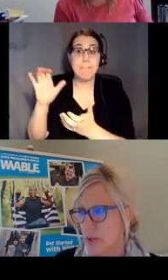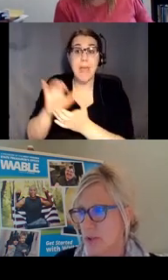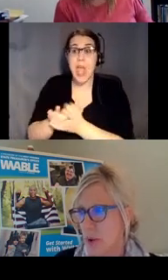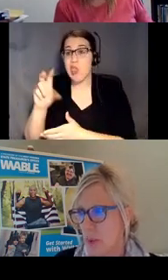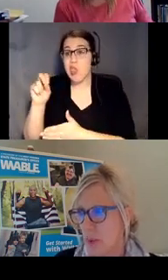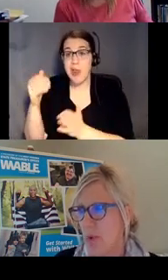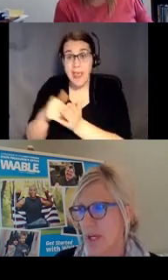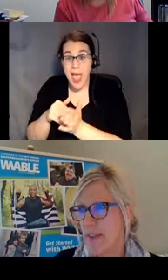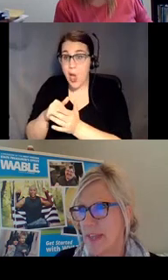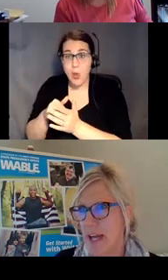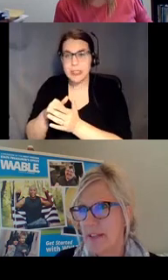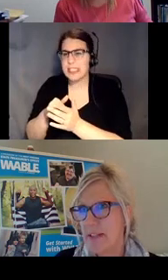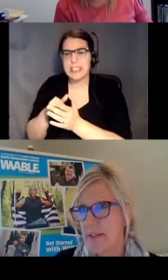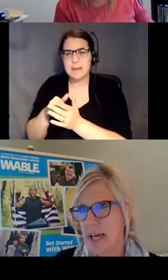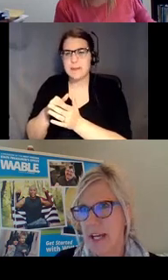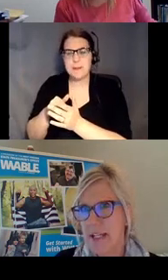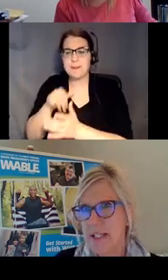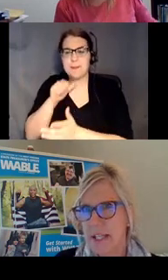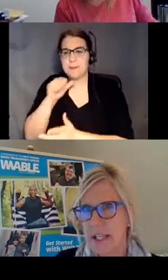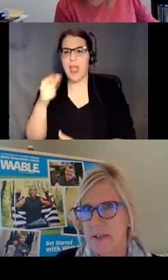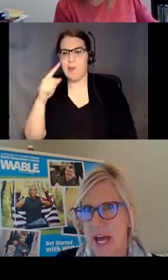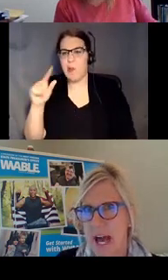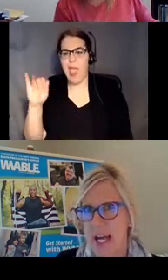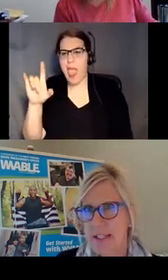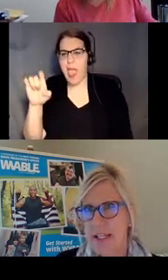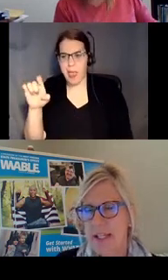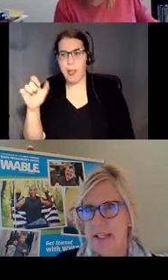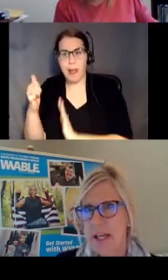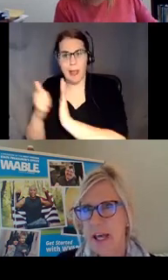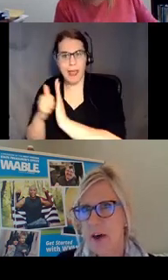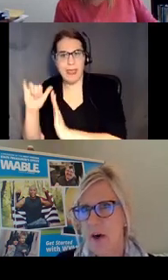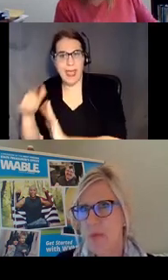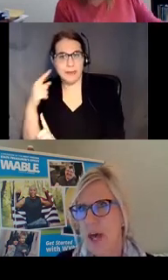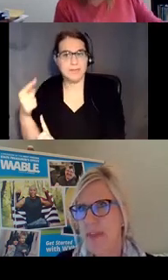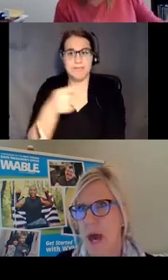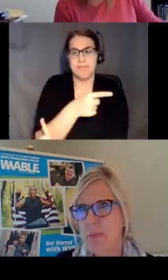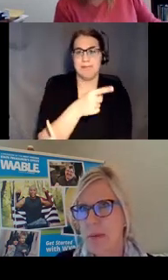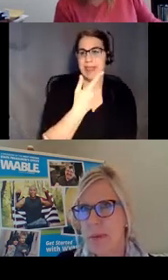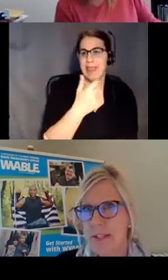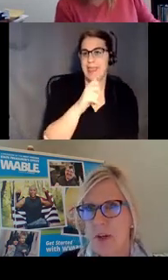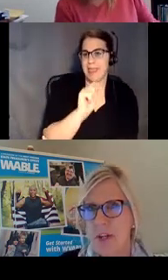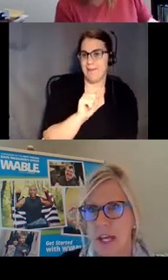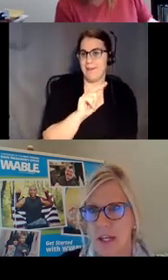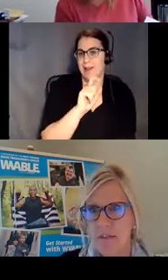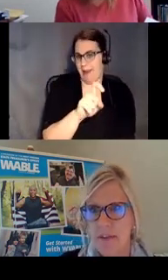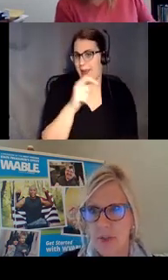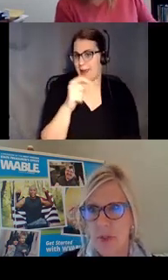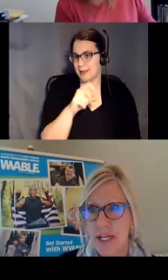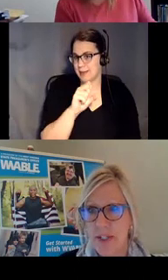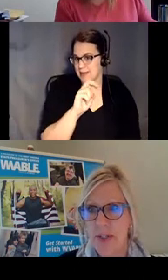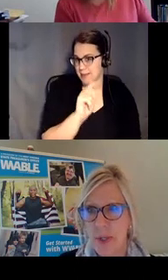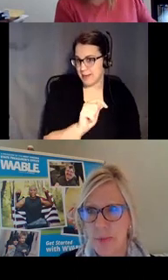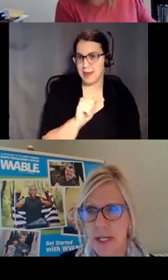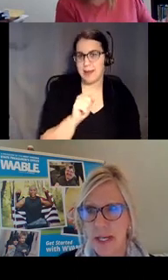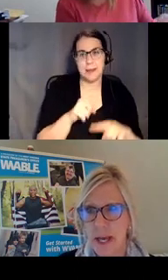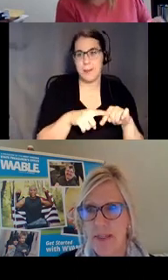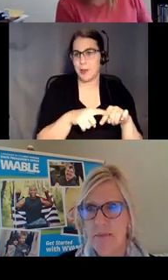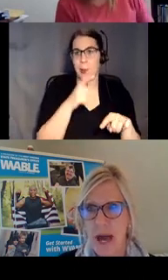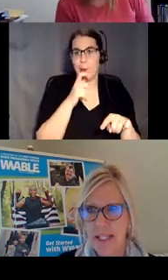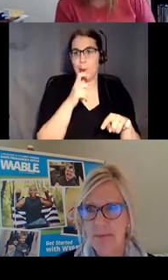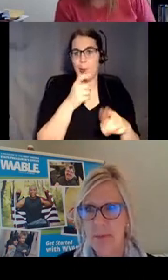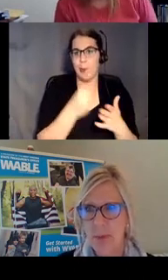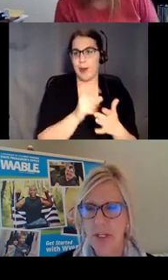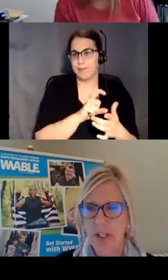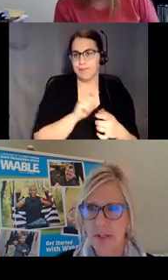So that's tied into the gift tax, and that would be based on the individual that's contributing and